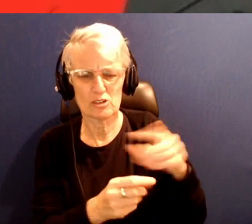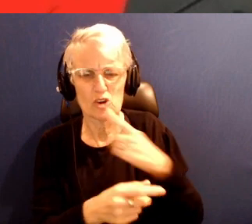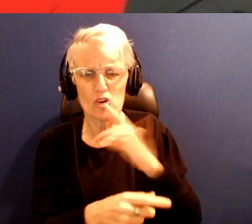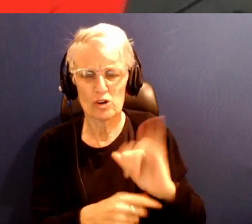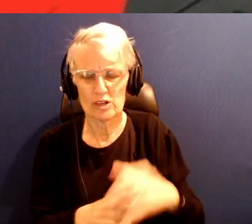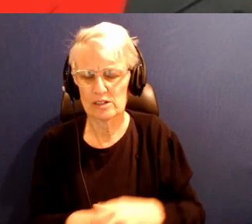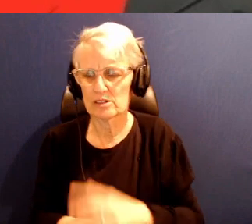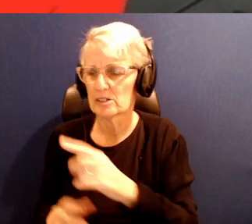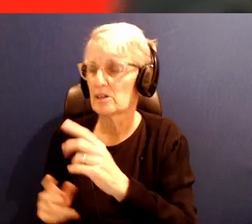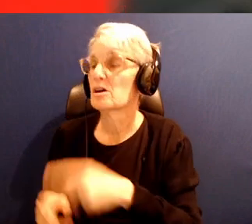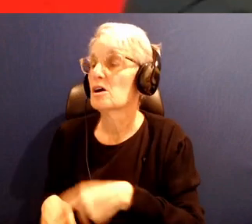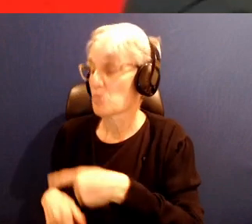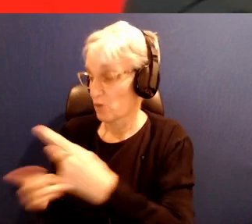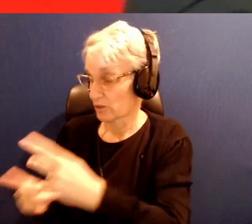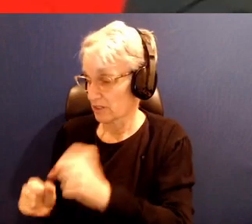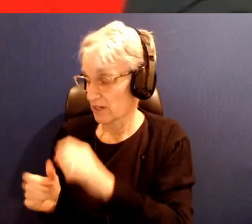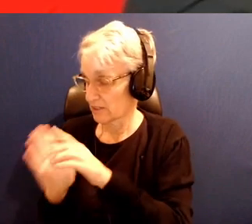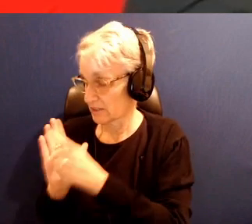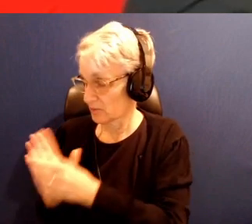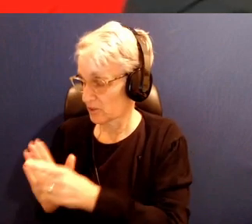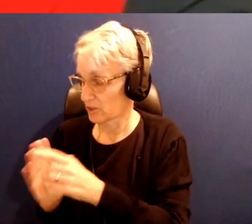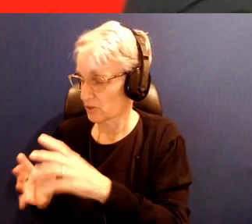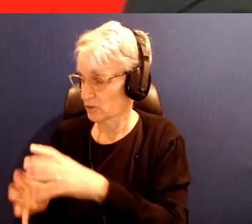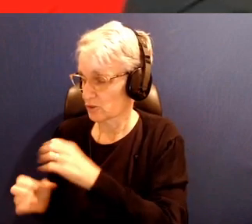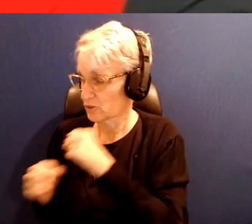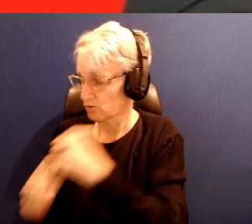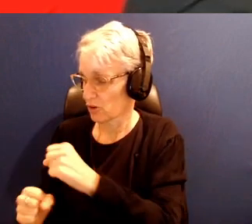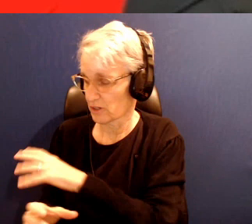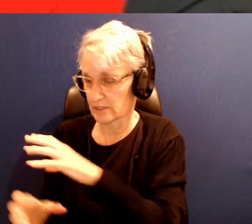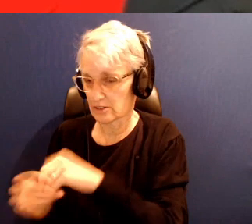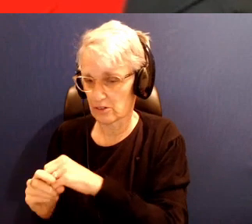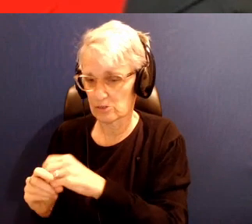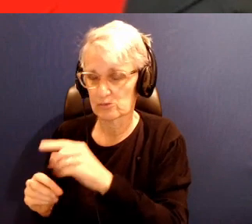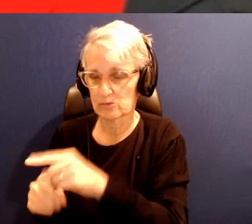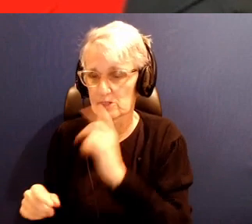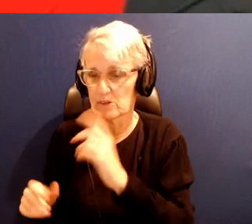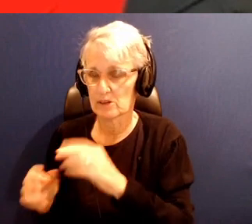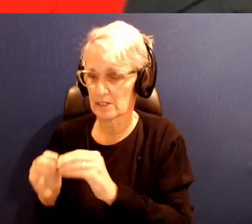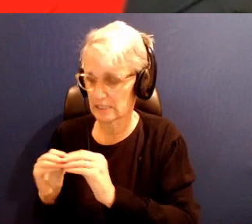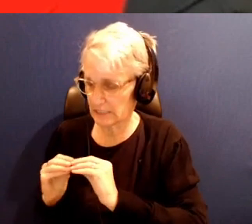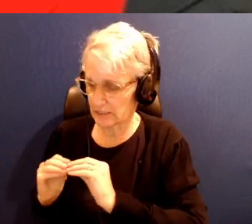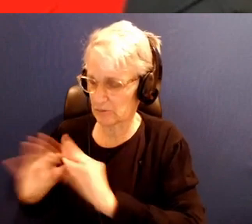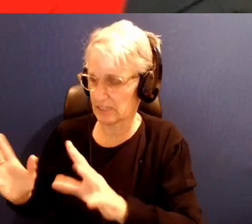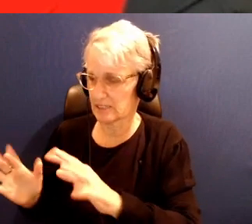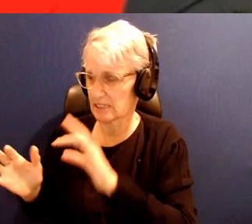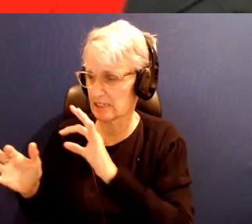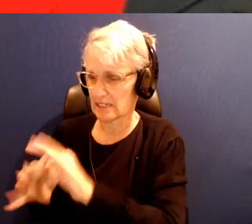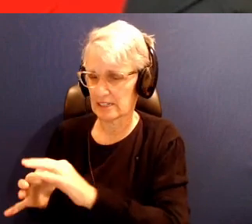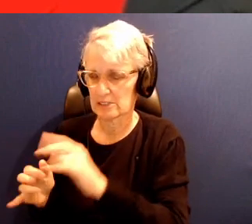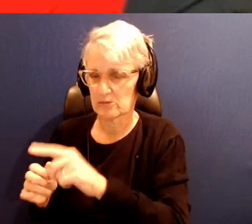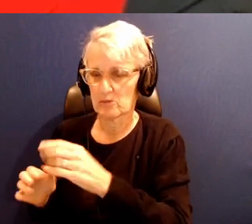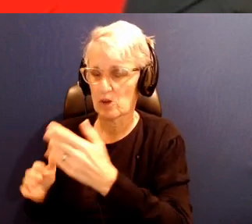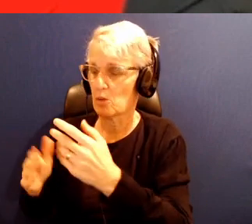Proposals can demonstrate a strong integration by making explicit links between